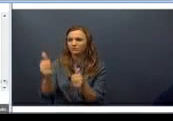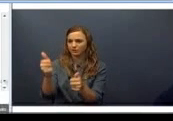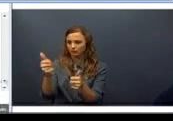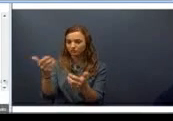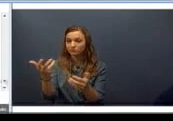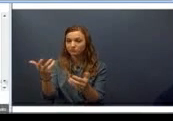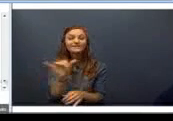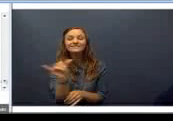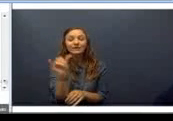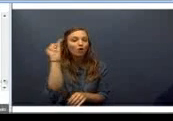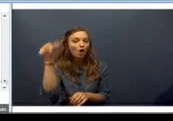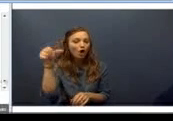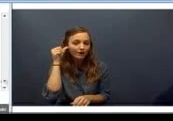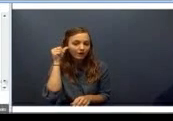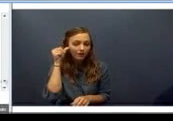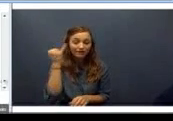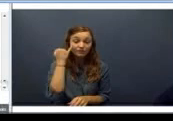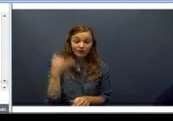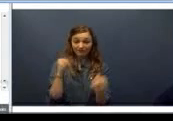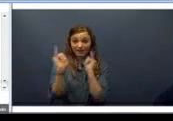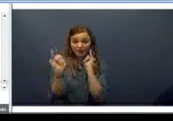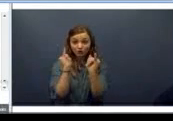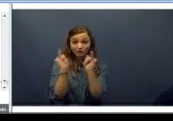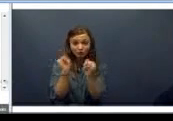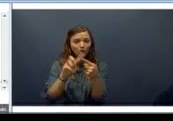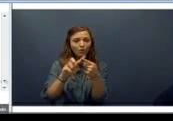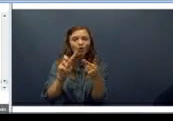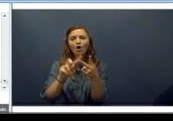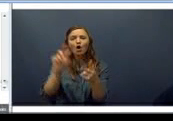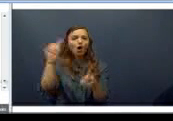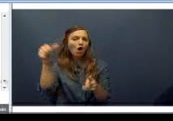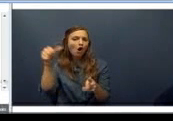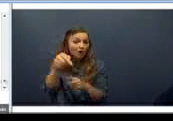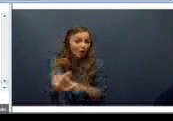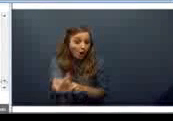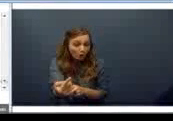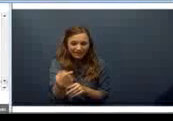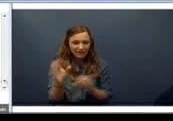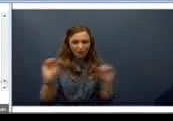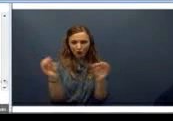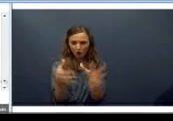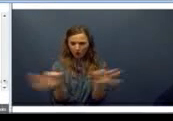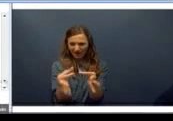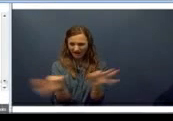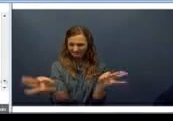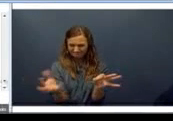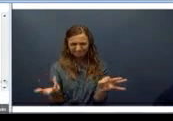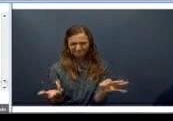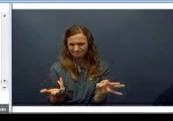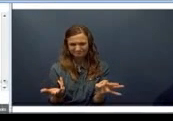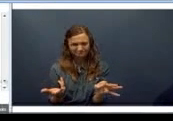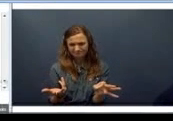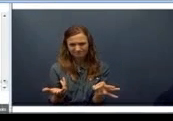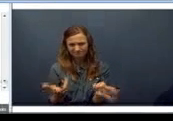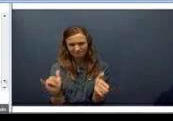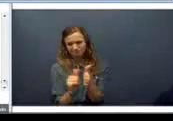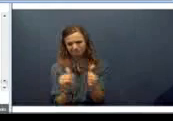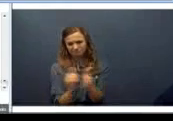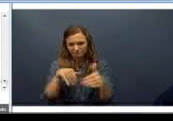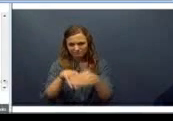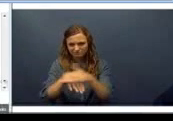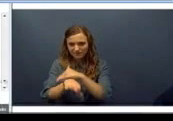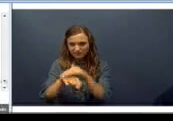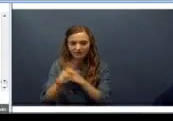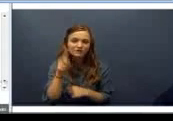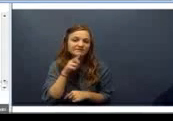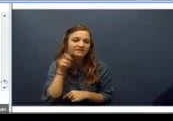time. And then same for audio. If you have interviews or other audio-only content without transcripts, that